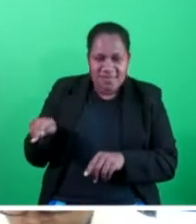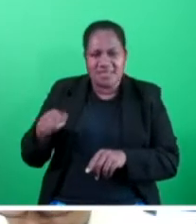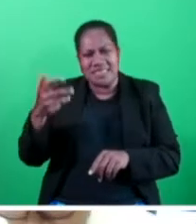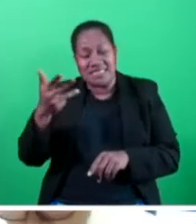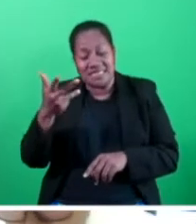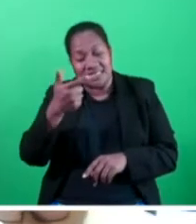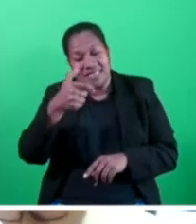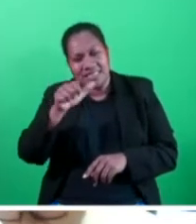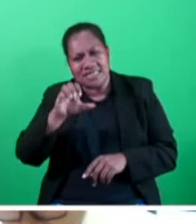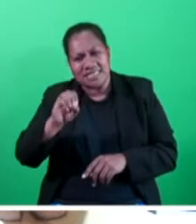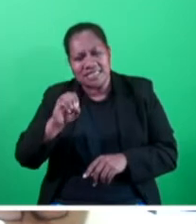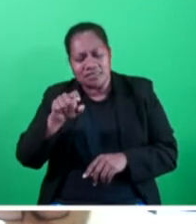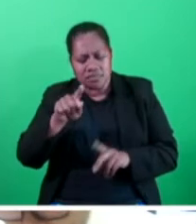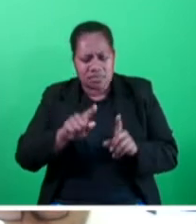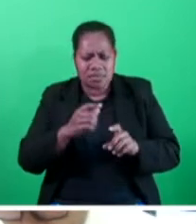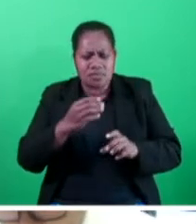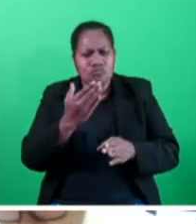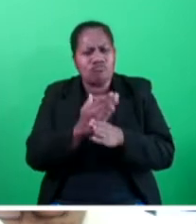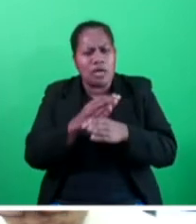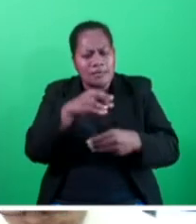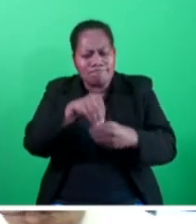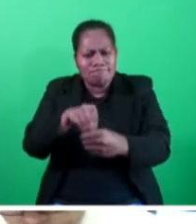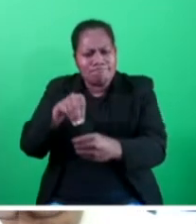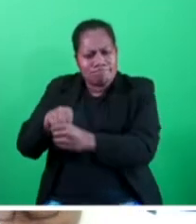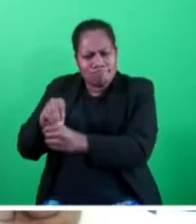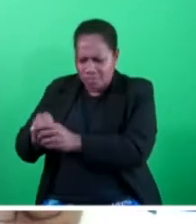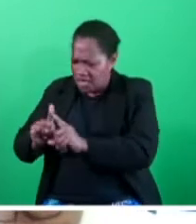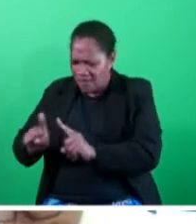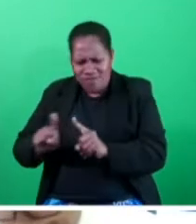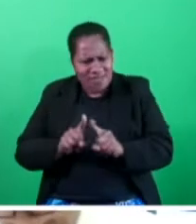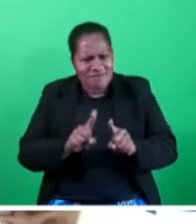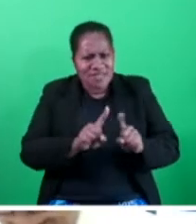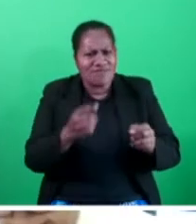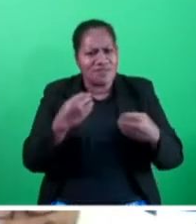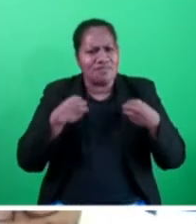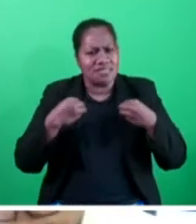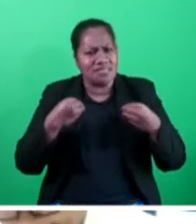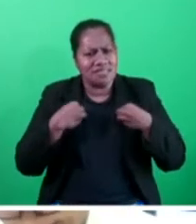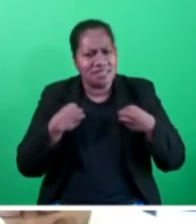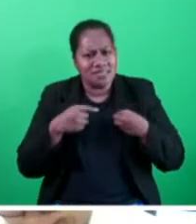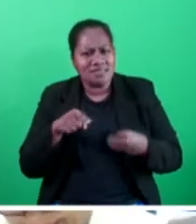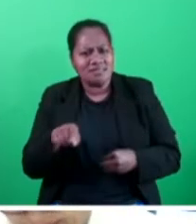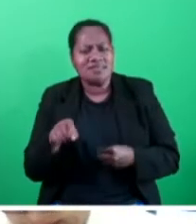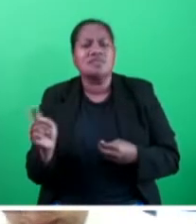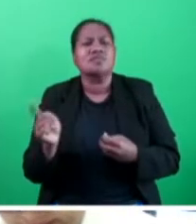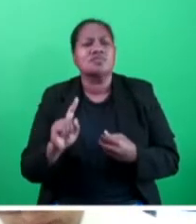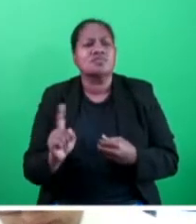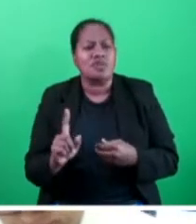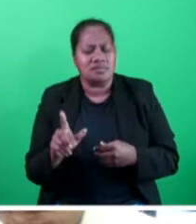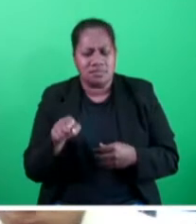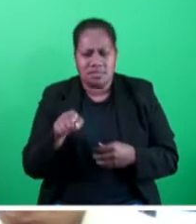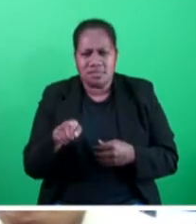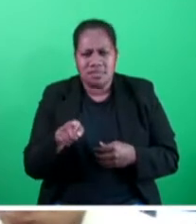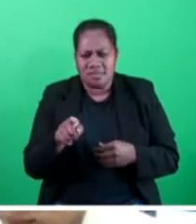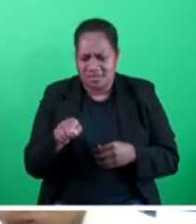in various business sectors that were less fortunate to be protected by the trade union